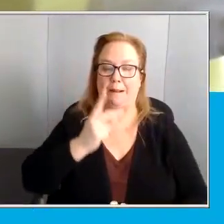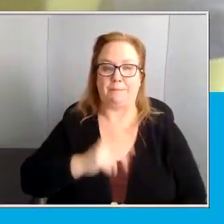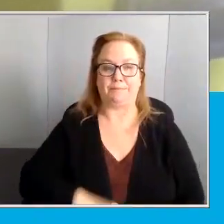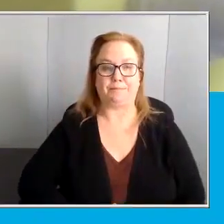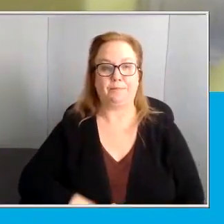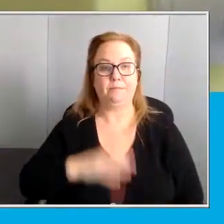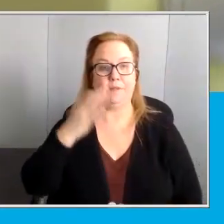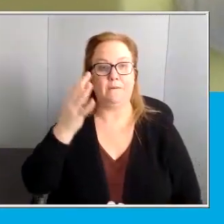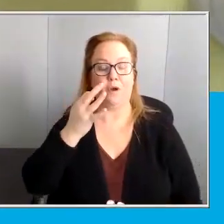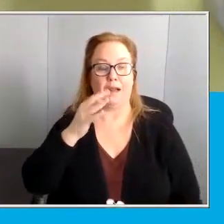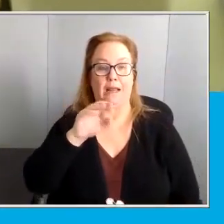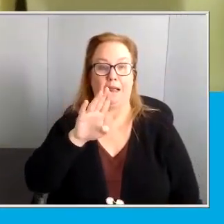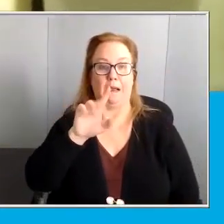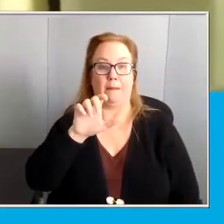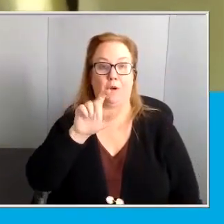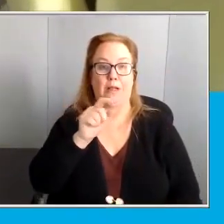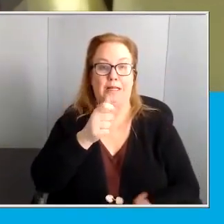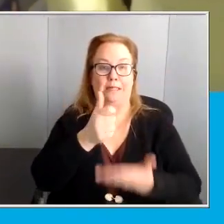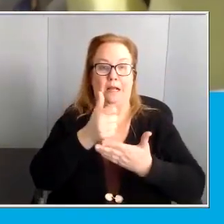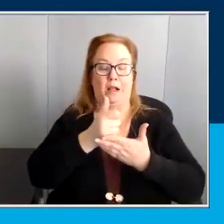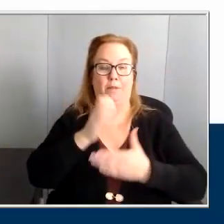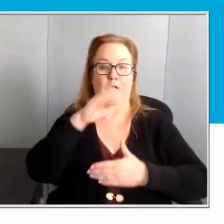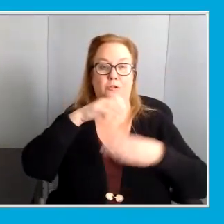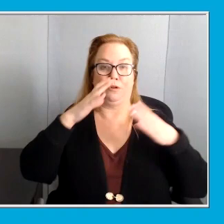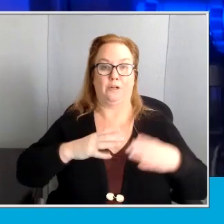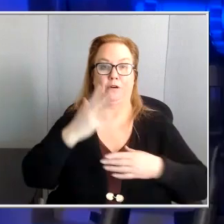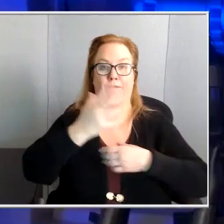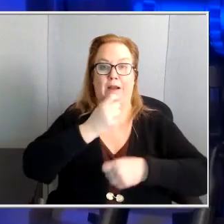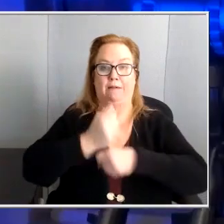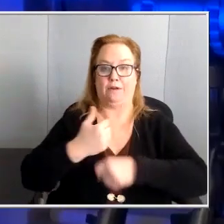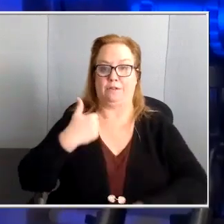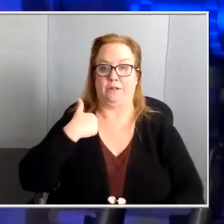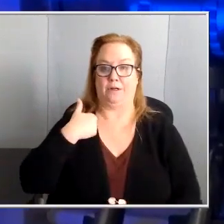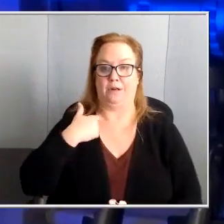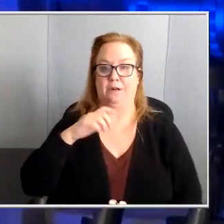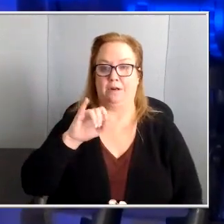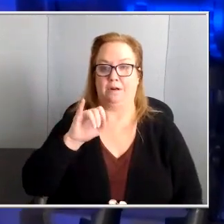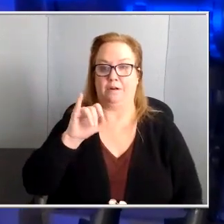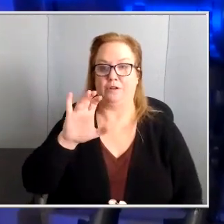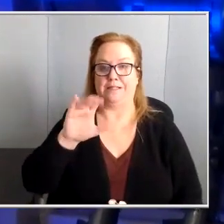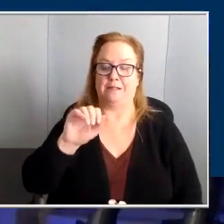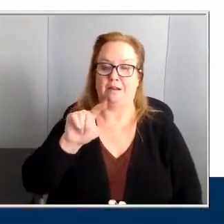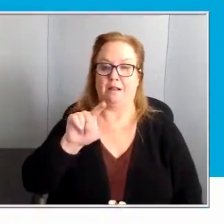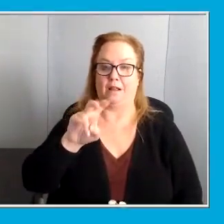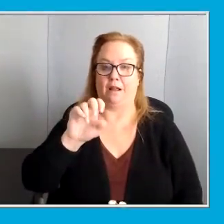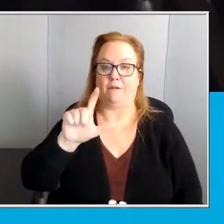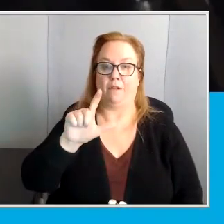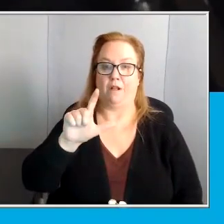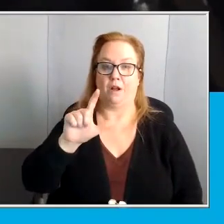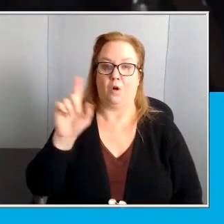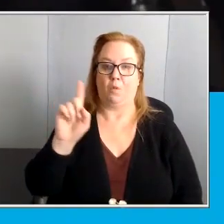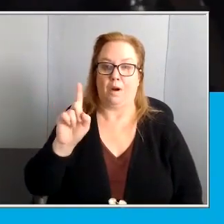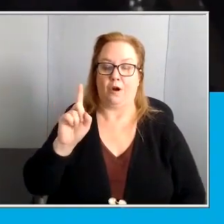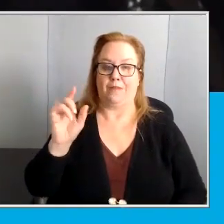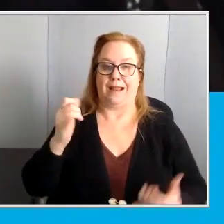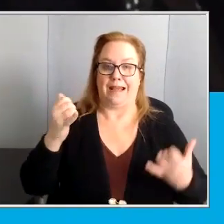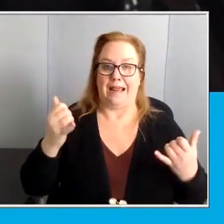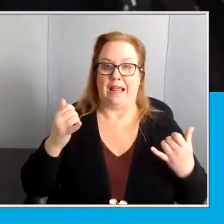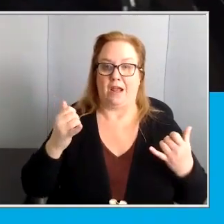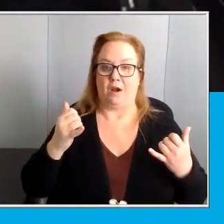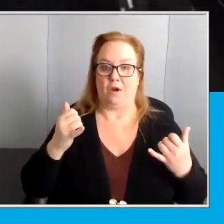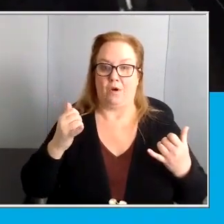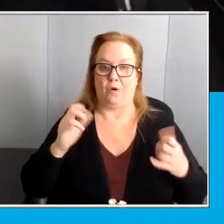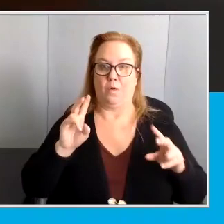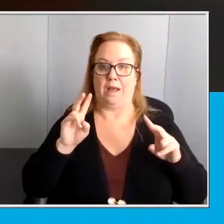a bullet to help a stranger in a bar 5 years ago. I'm Jessica Lovell. In our Where Are They Now series, we take a